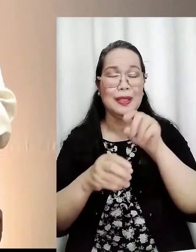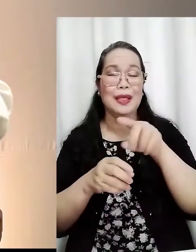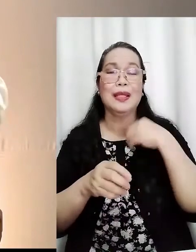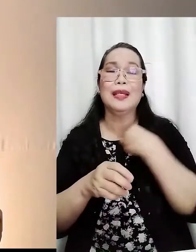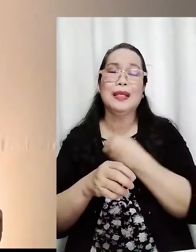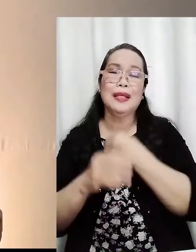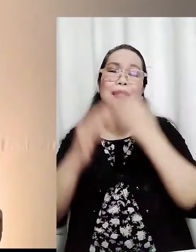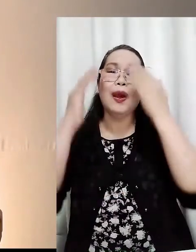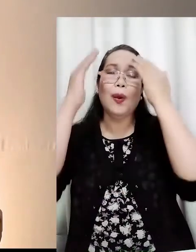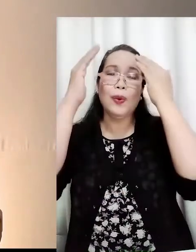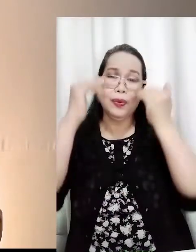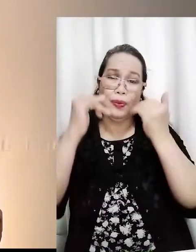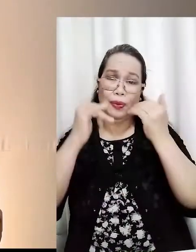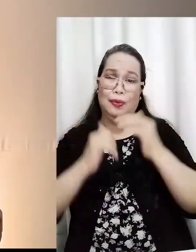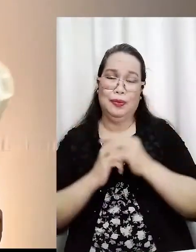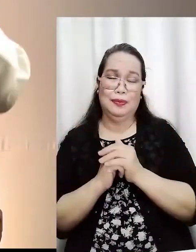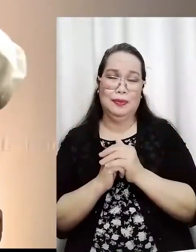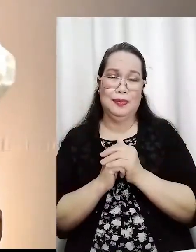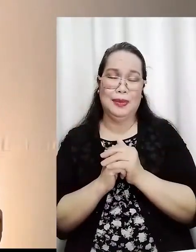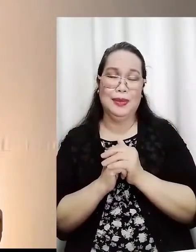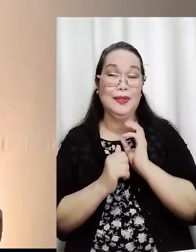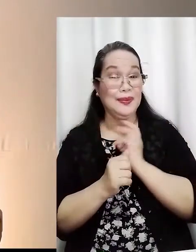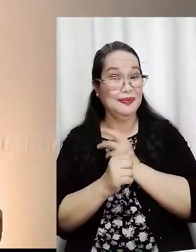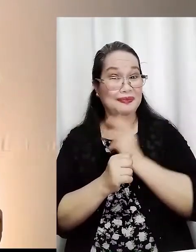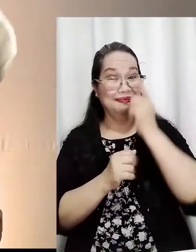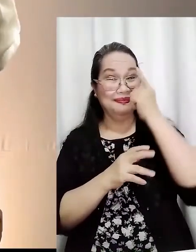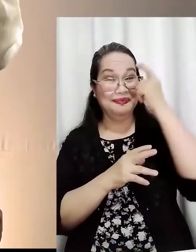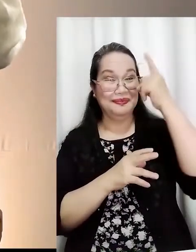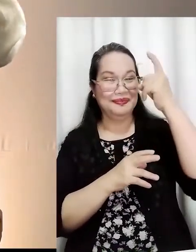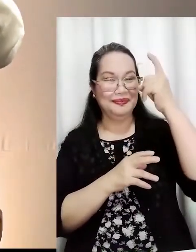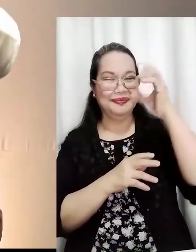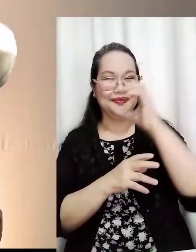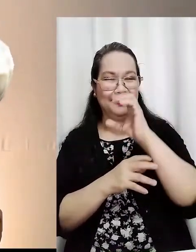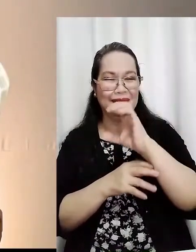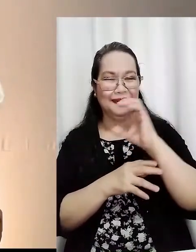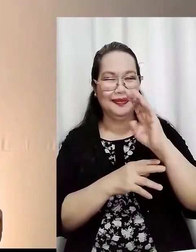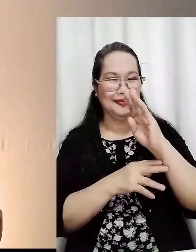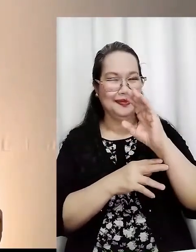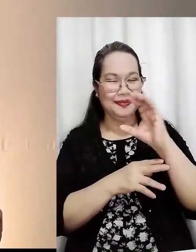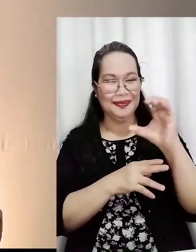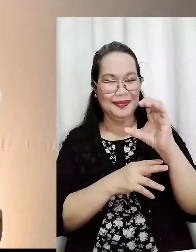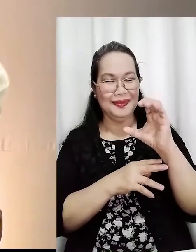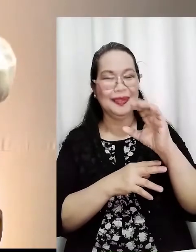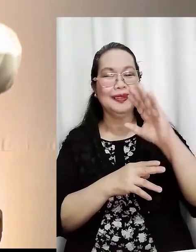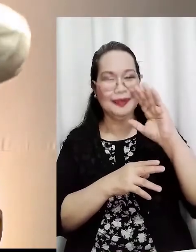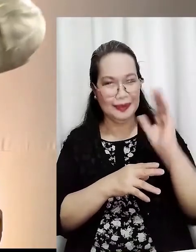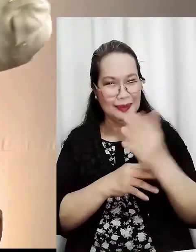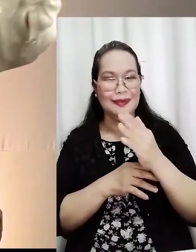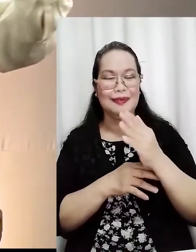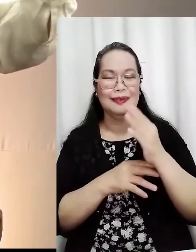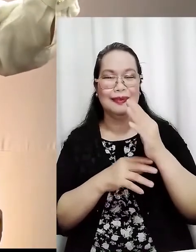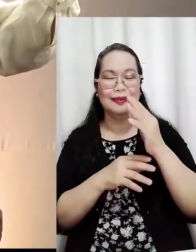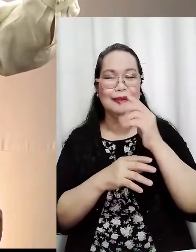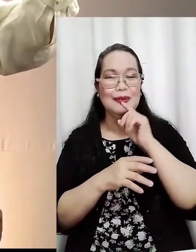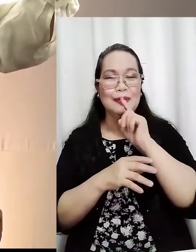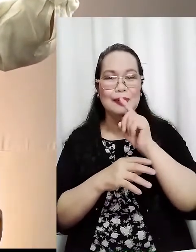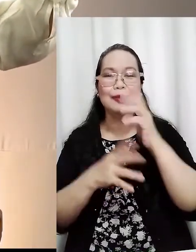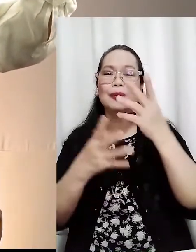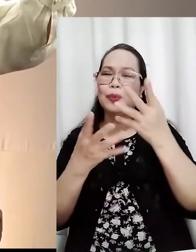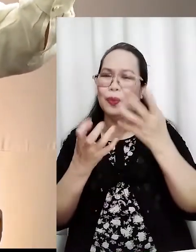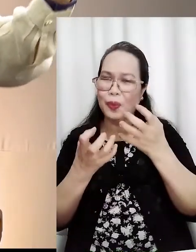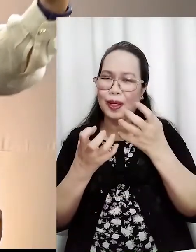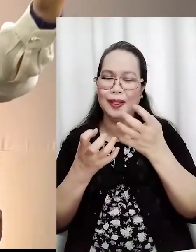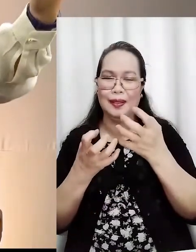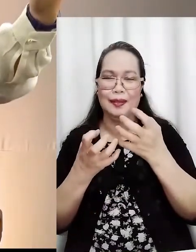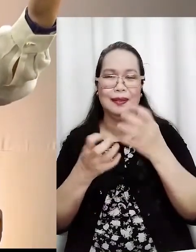We also dream, as CCBC has expressed in our vision canvas, that we would like to see CCBC as